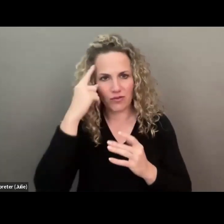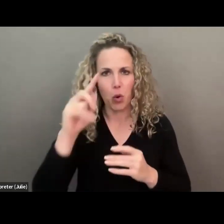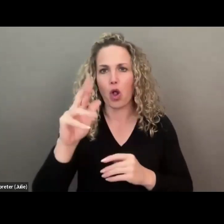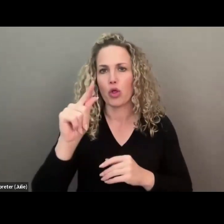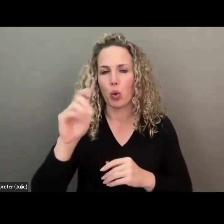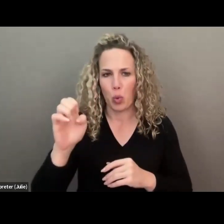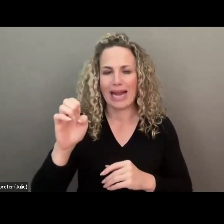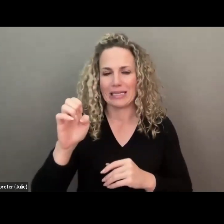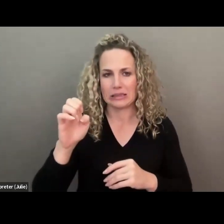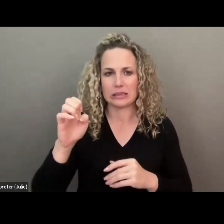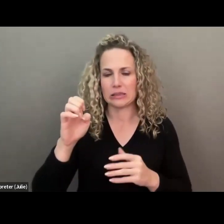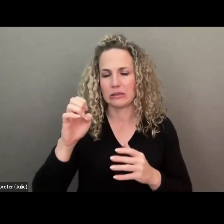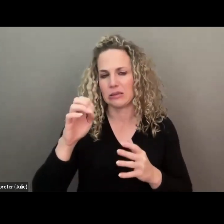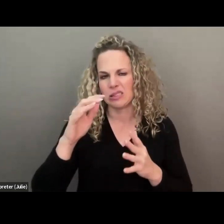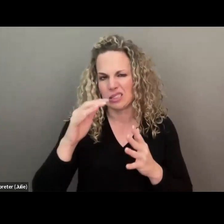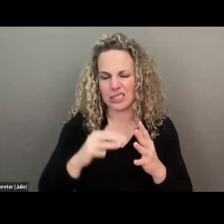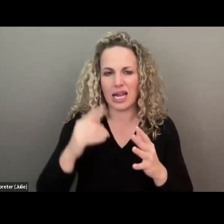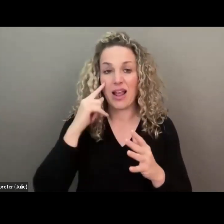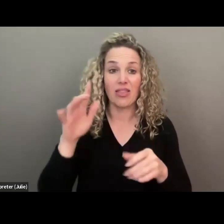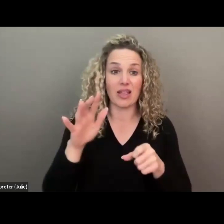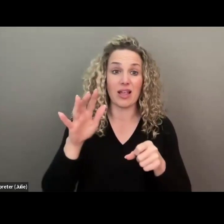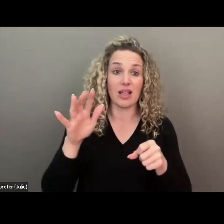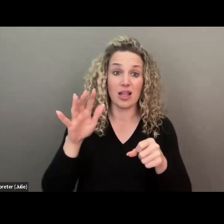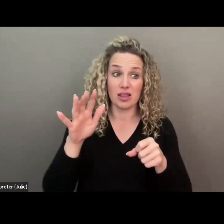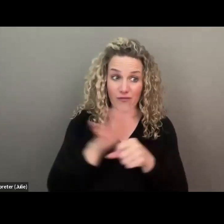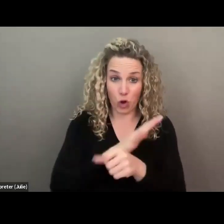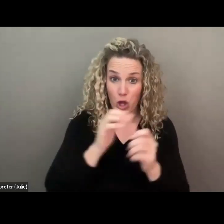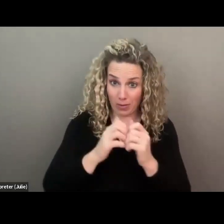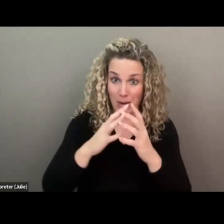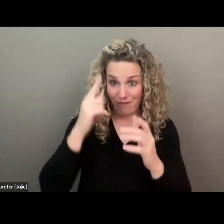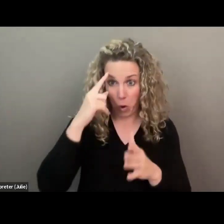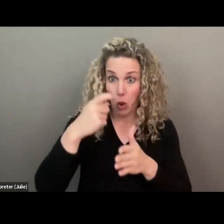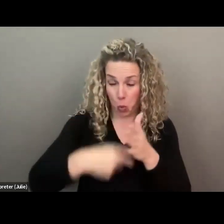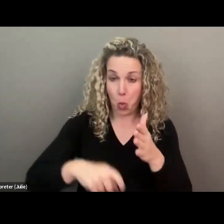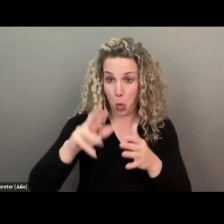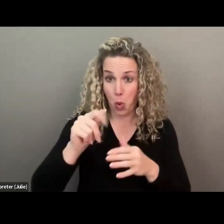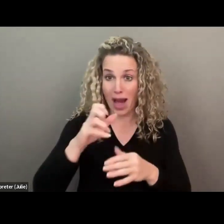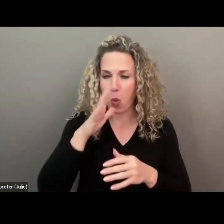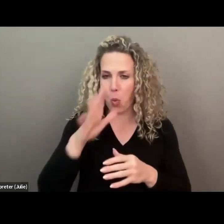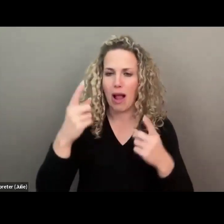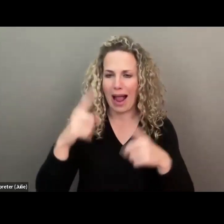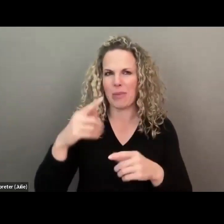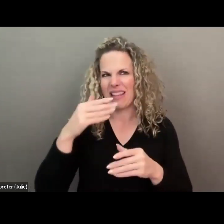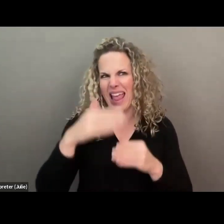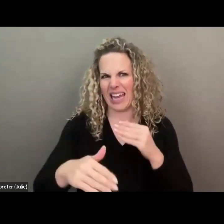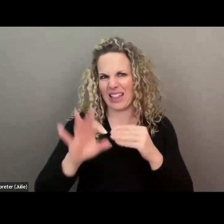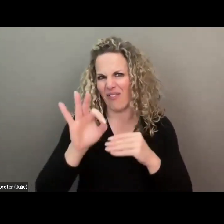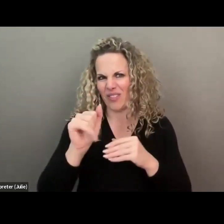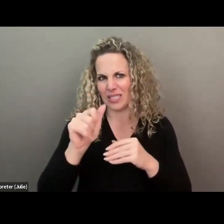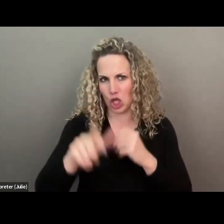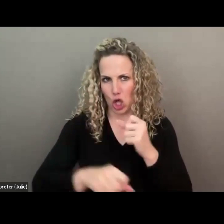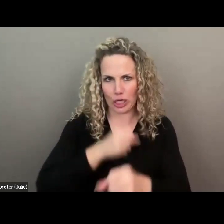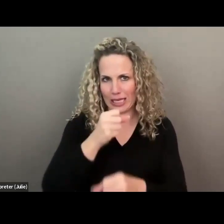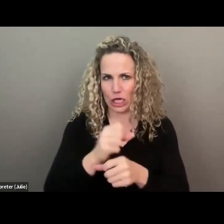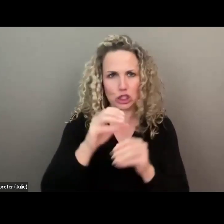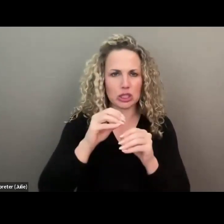study if the full implementation of the rate study does look like it's going to occur at the end of this fiscal year. Still no